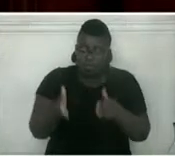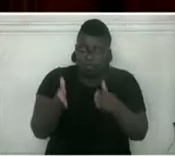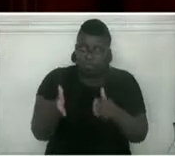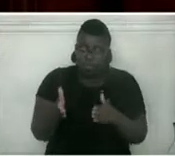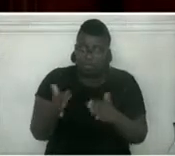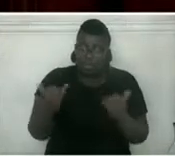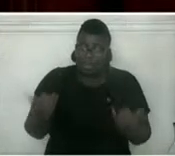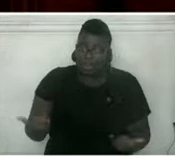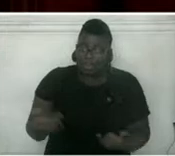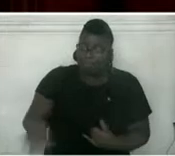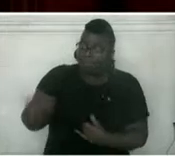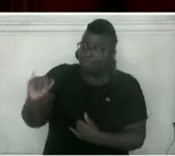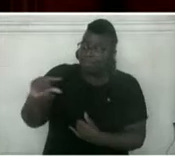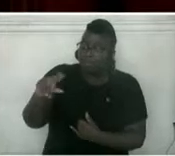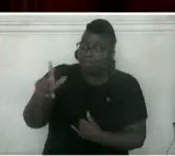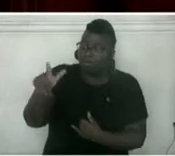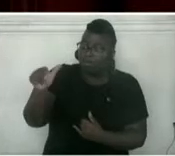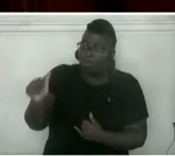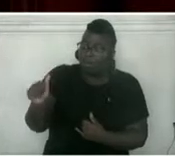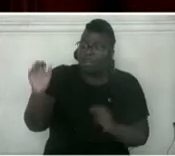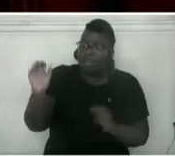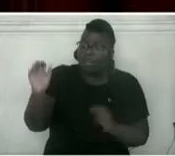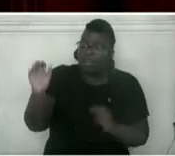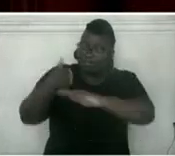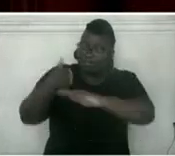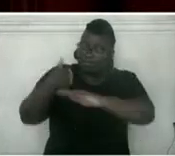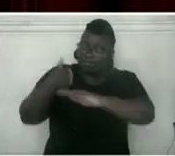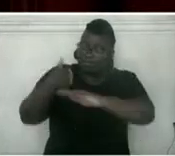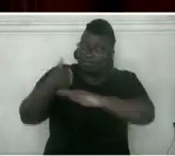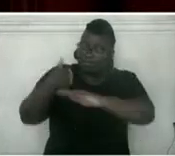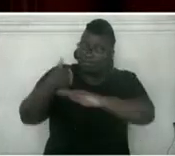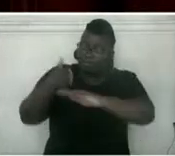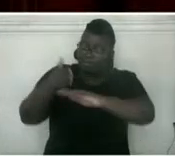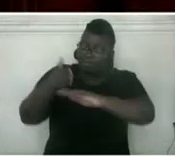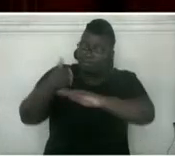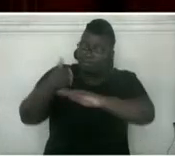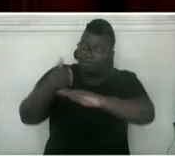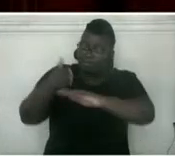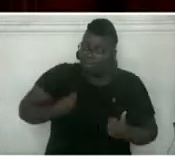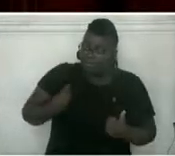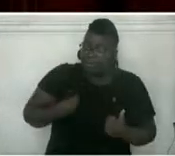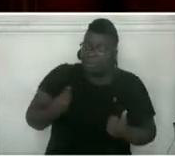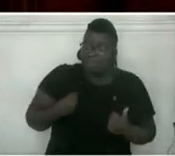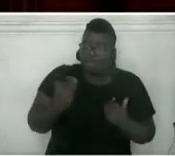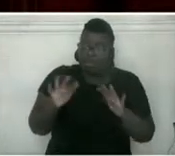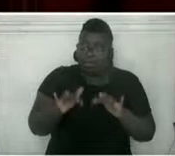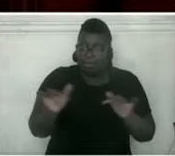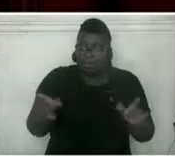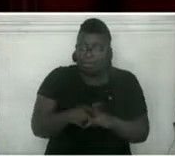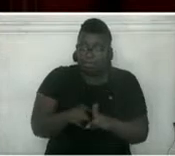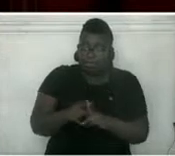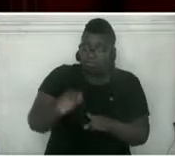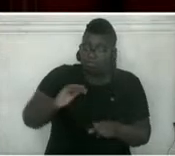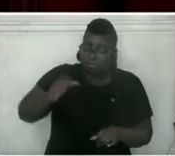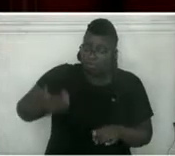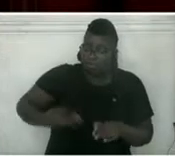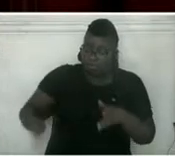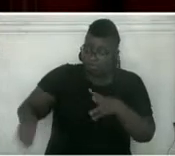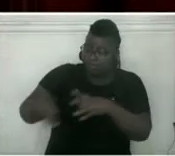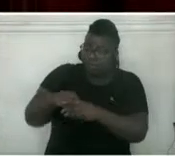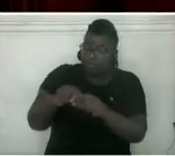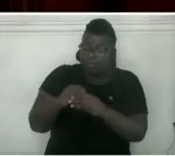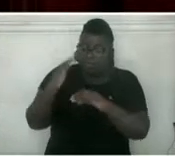IGULA program, we are intervening to assist young people and women to enter this